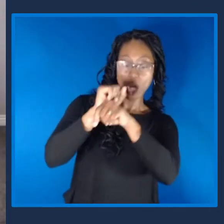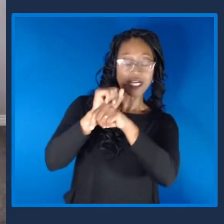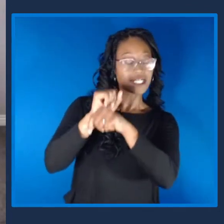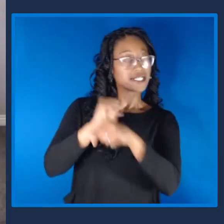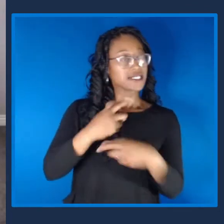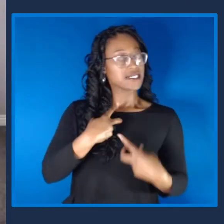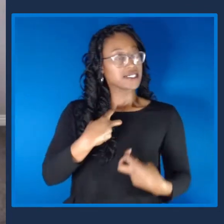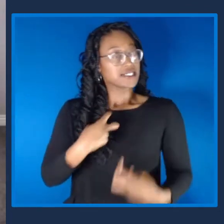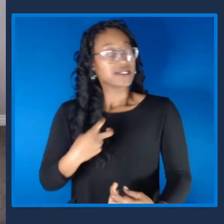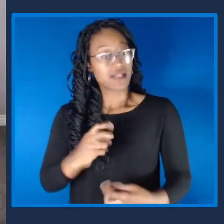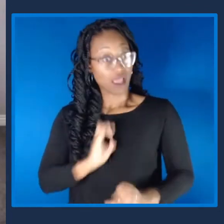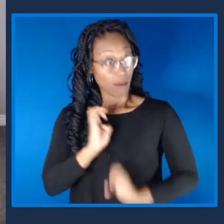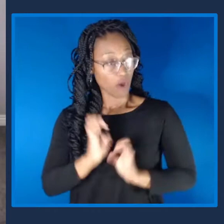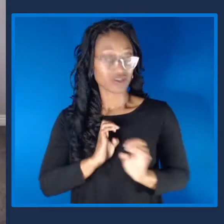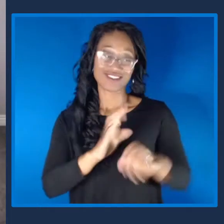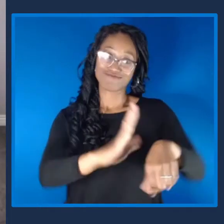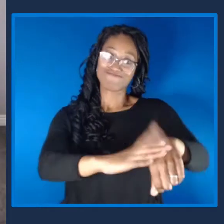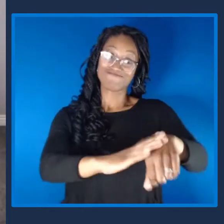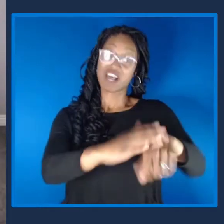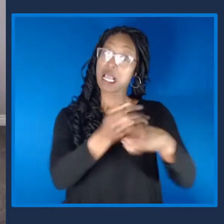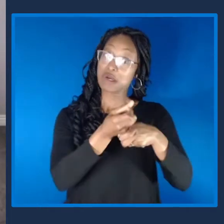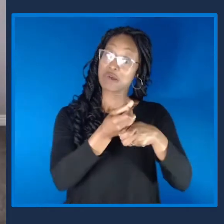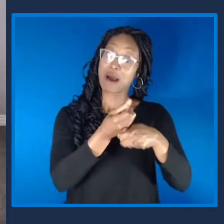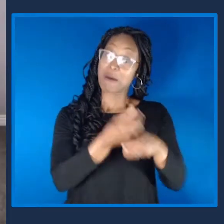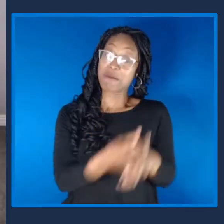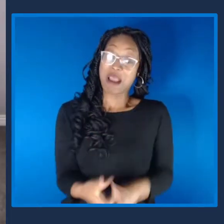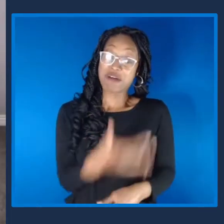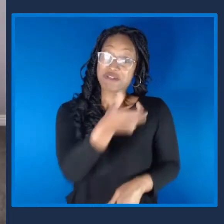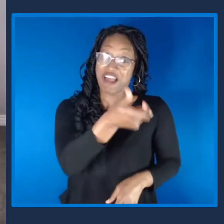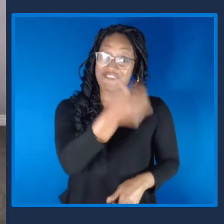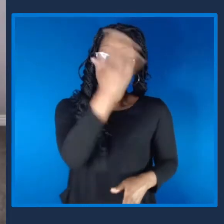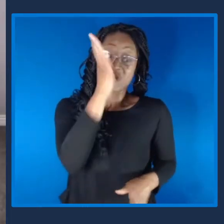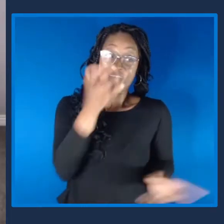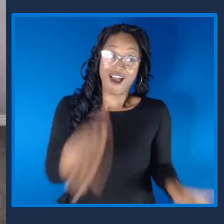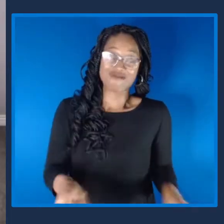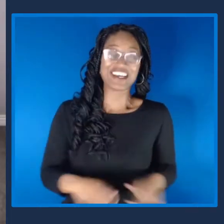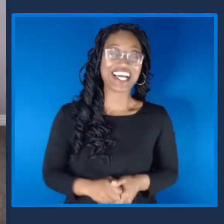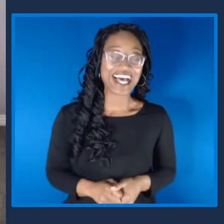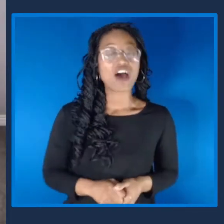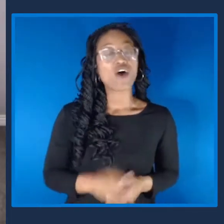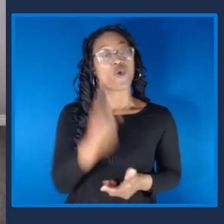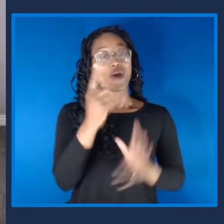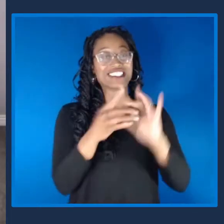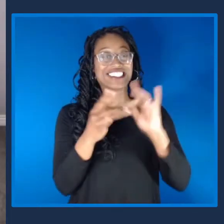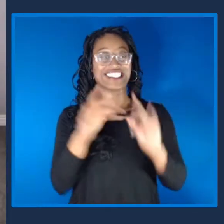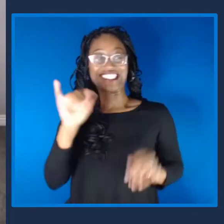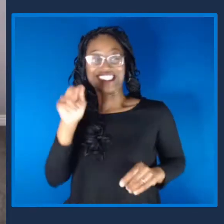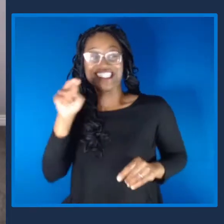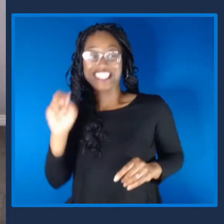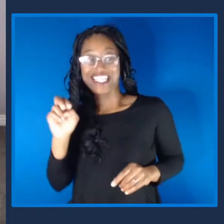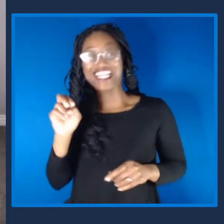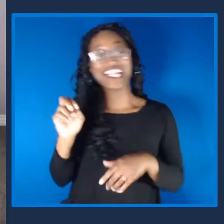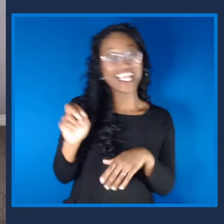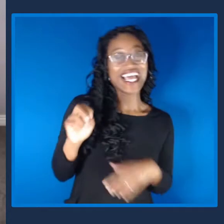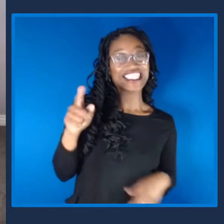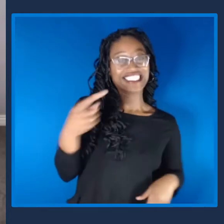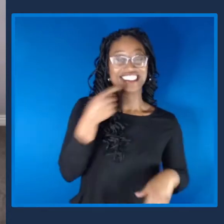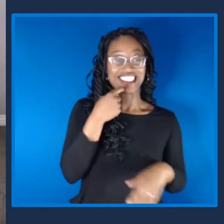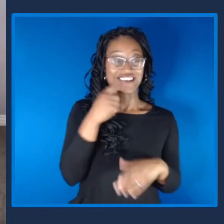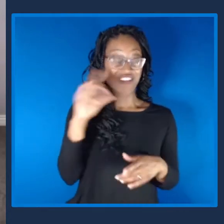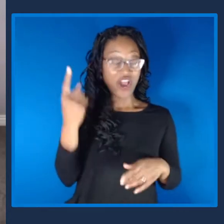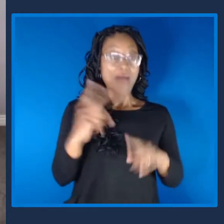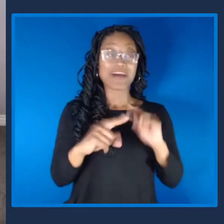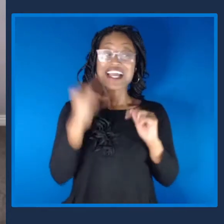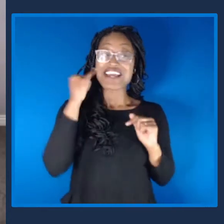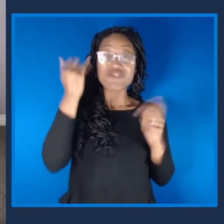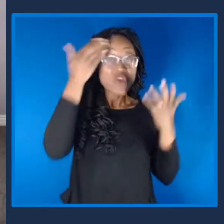we want to prepare you for that as well. So there's a saying, and I think I'll credit Jenny Leigh Fleury for this, that if you don't